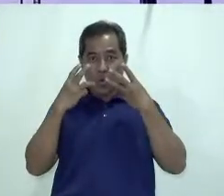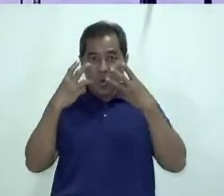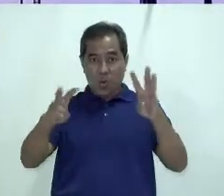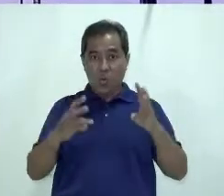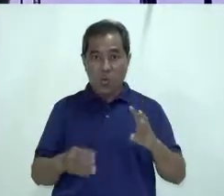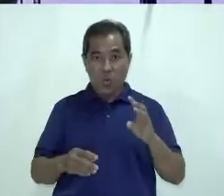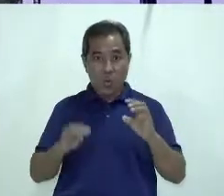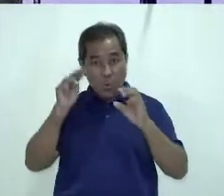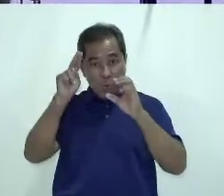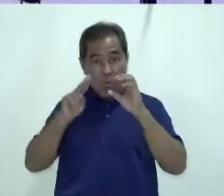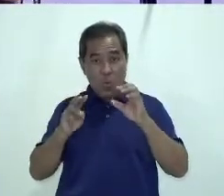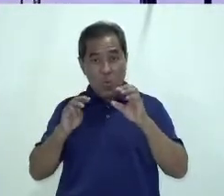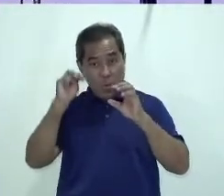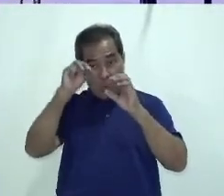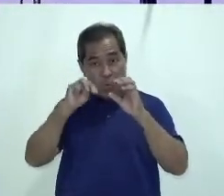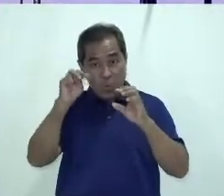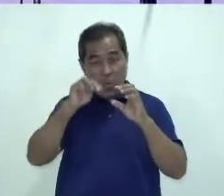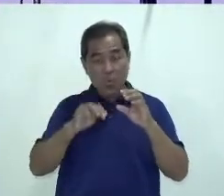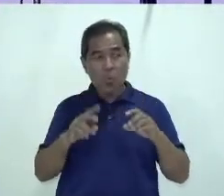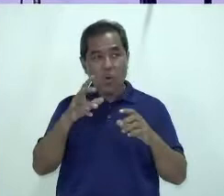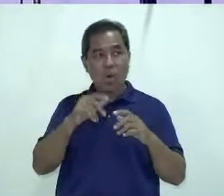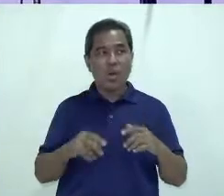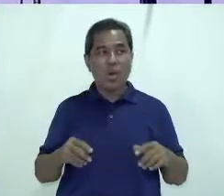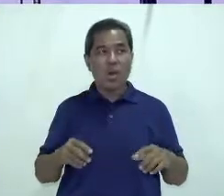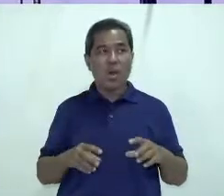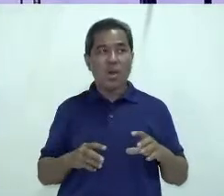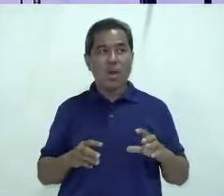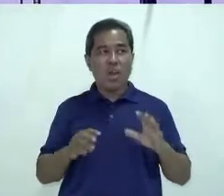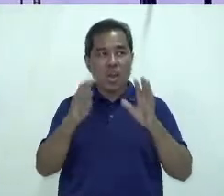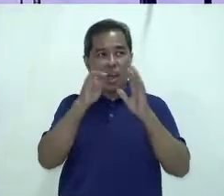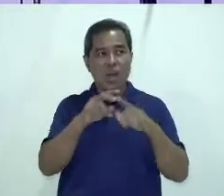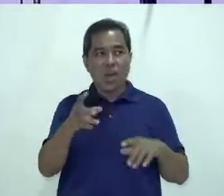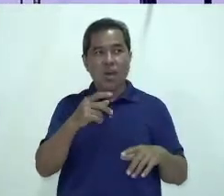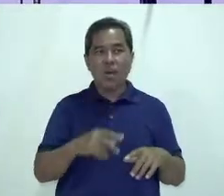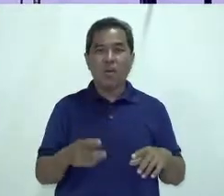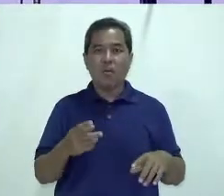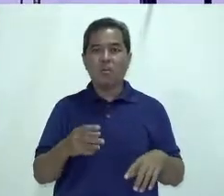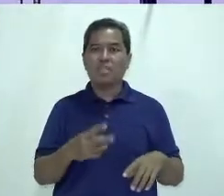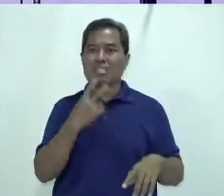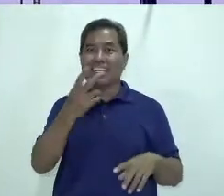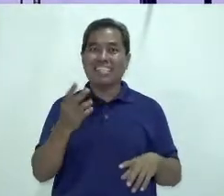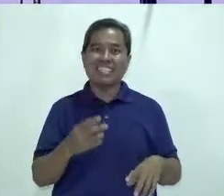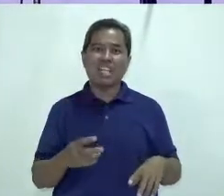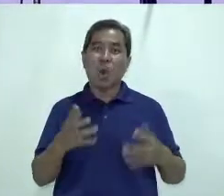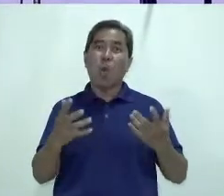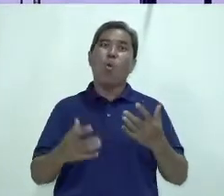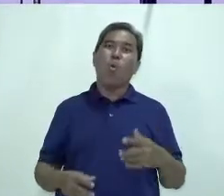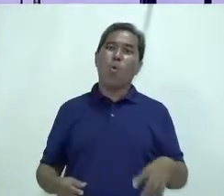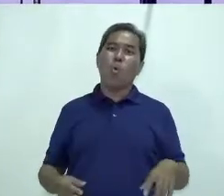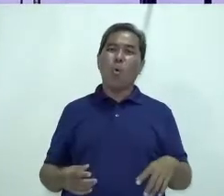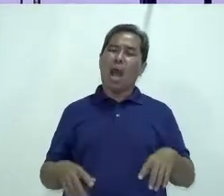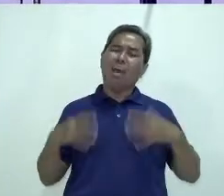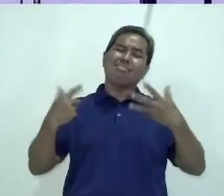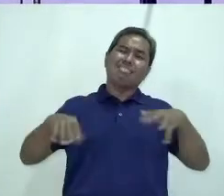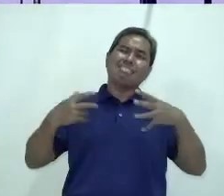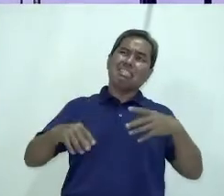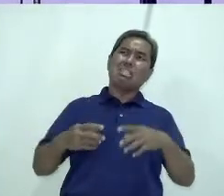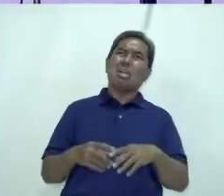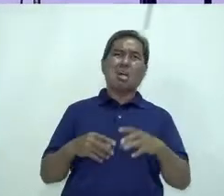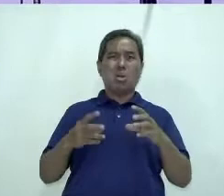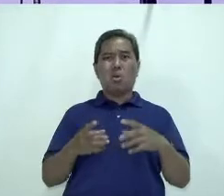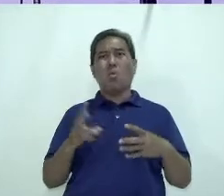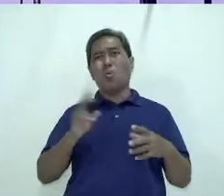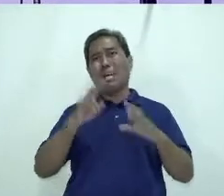they put it on social media, they tell other people, hey, you should watch this movie. Hey, you should listen to this band I just discovered.